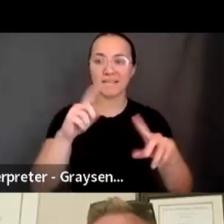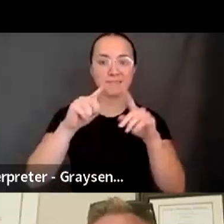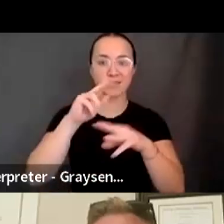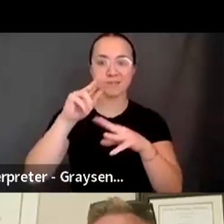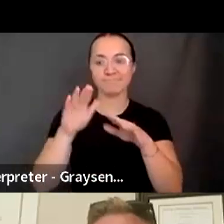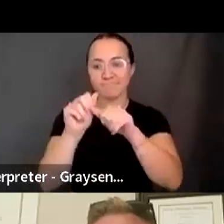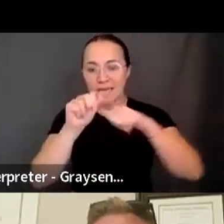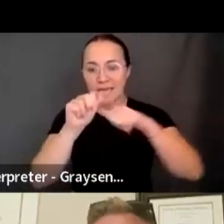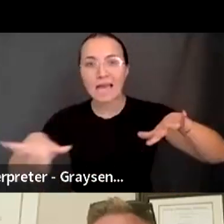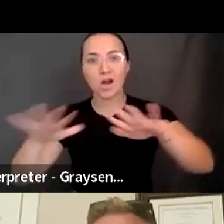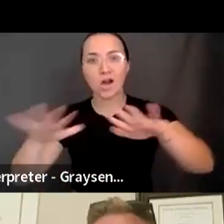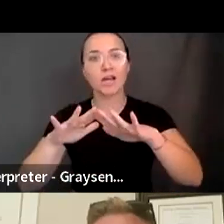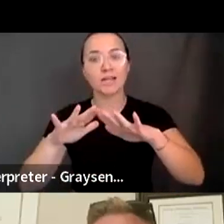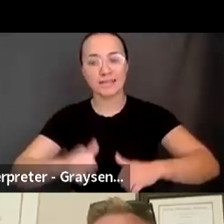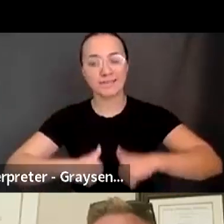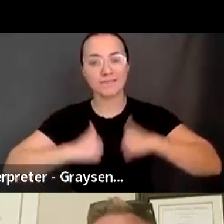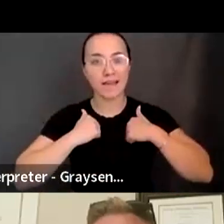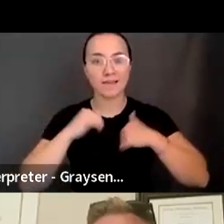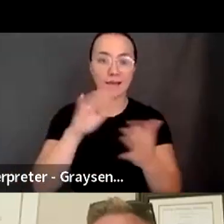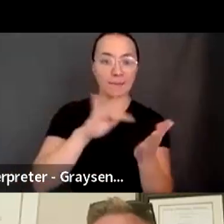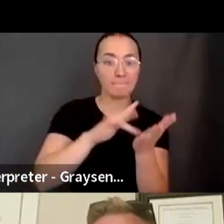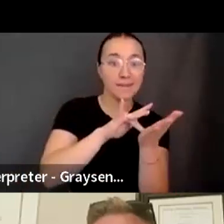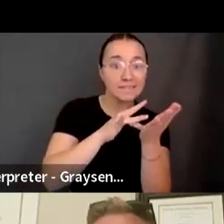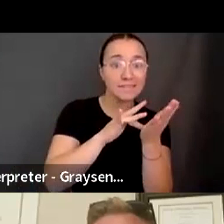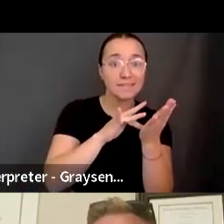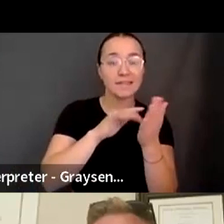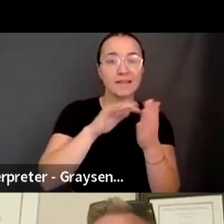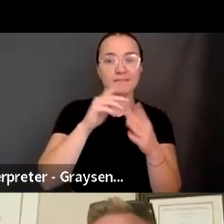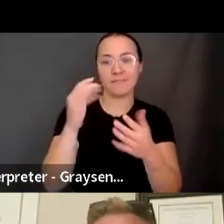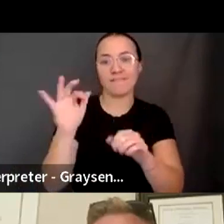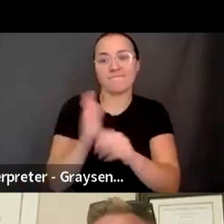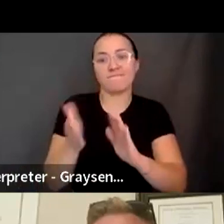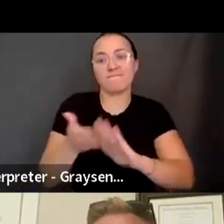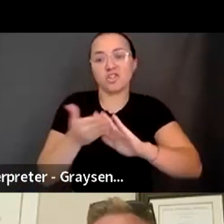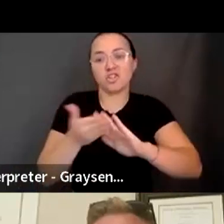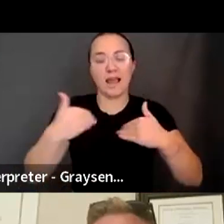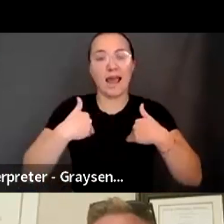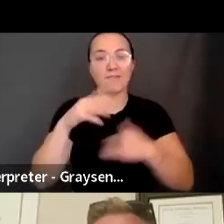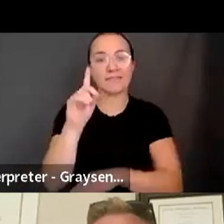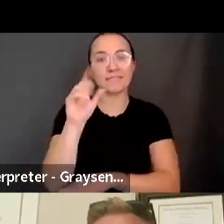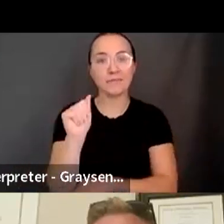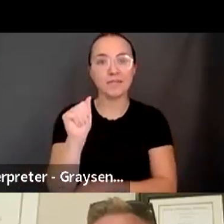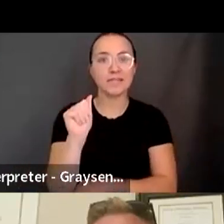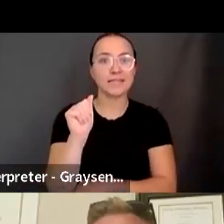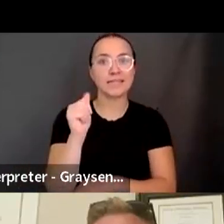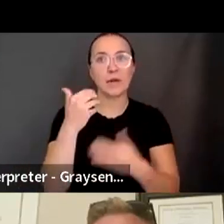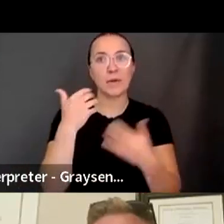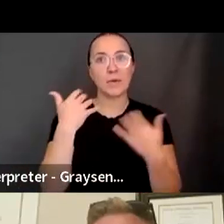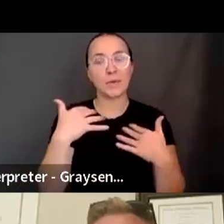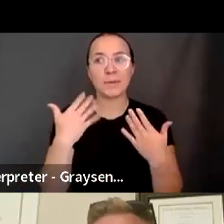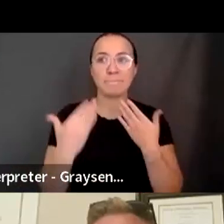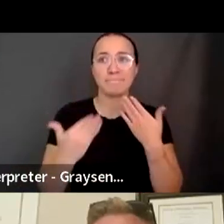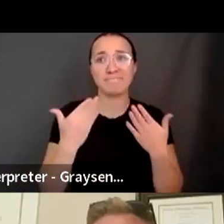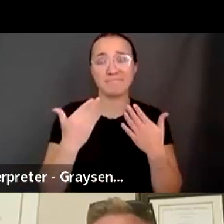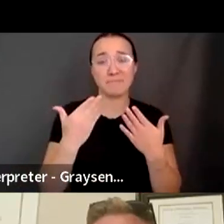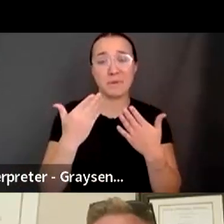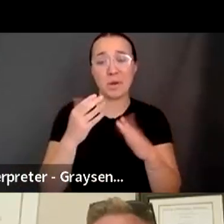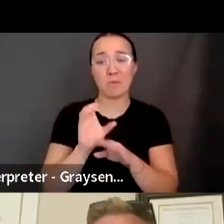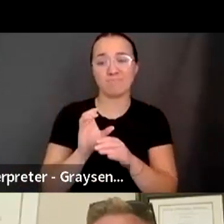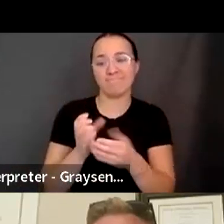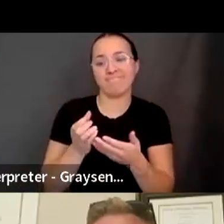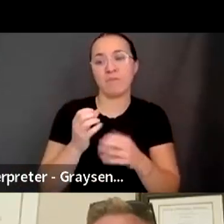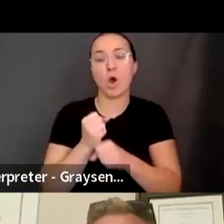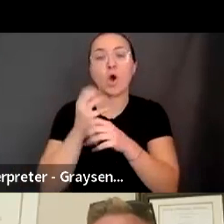the underlying assumption is that having a disability makes someone's life inherently worse for them,